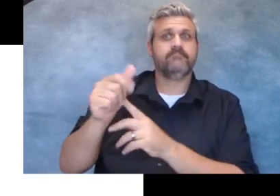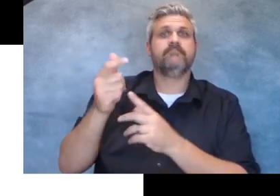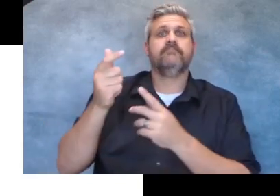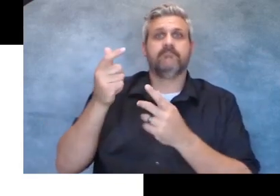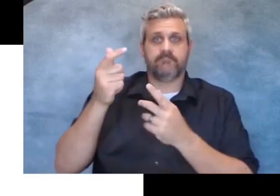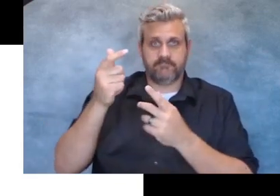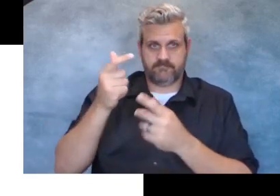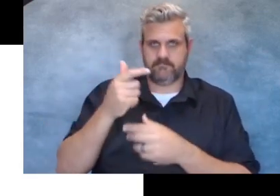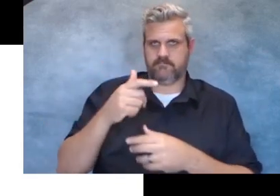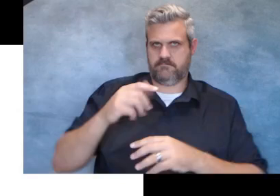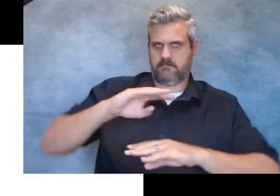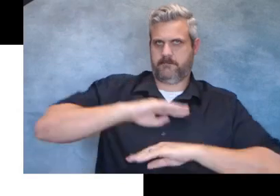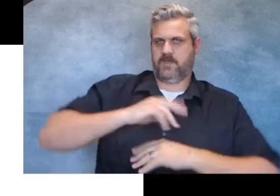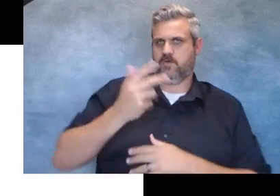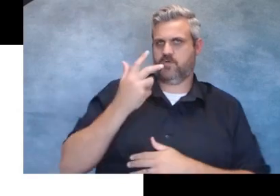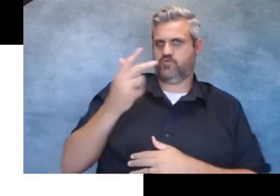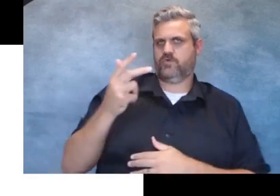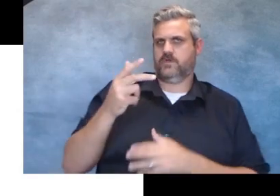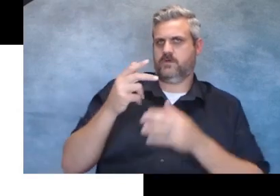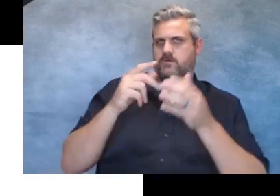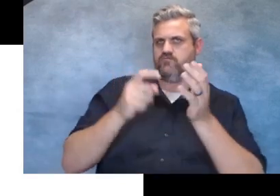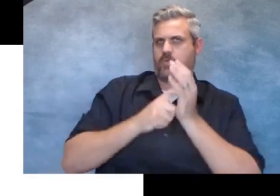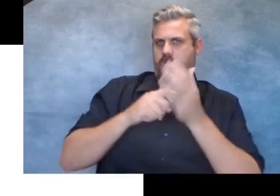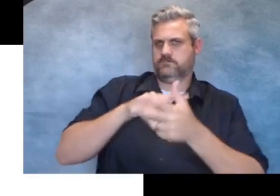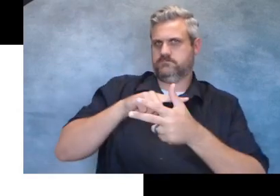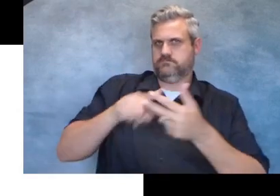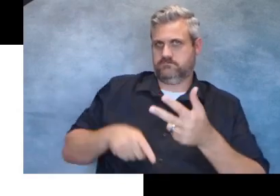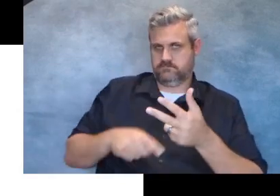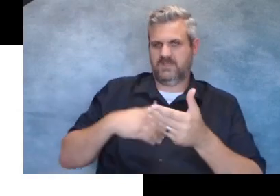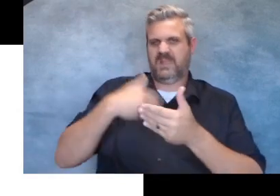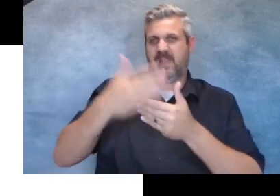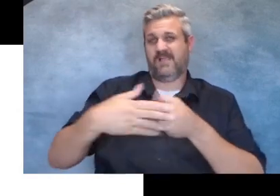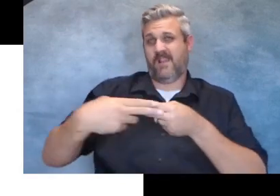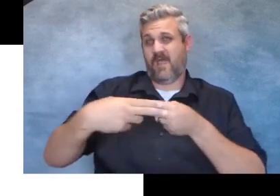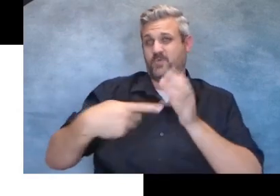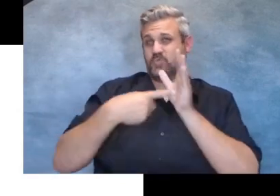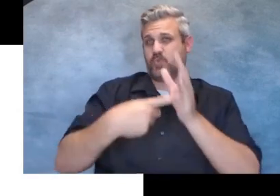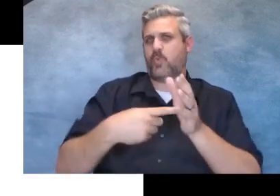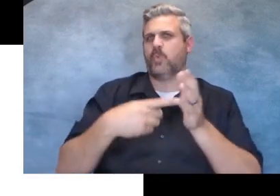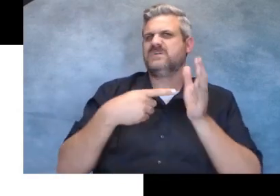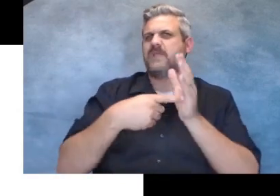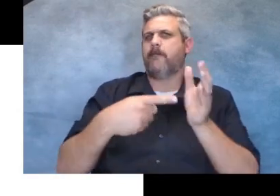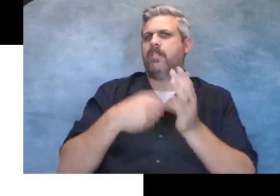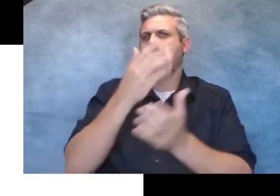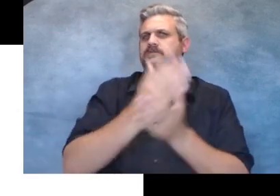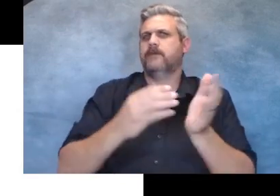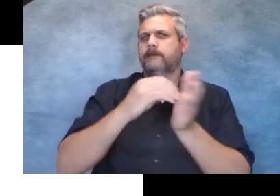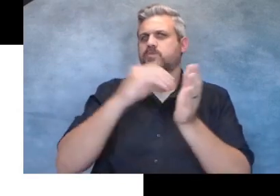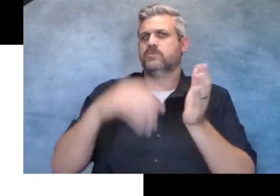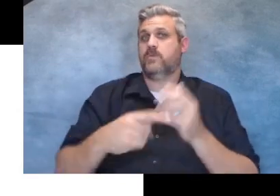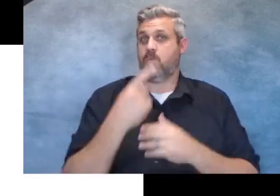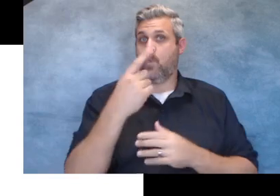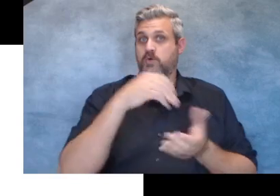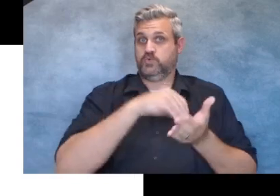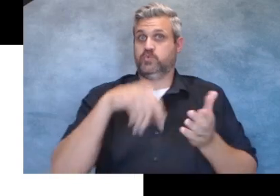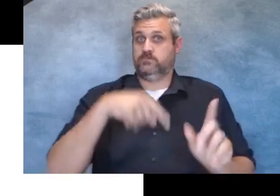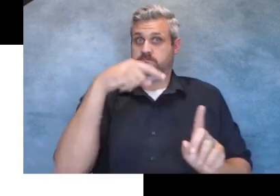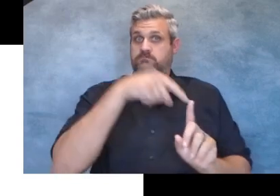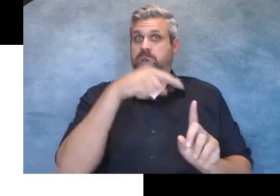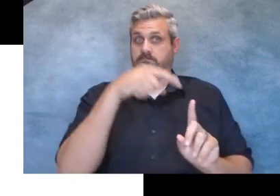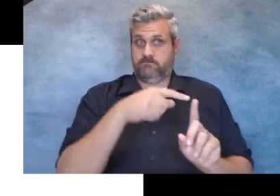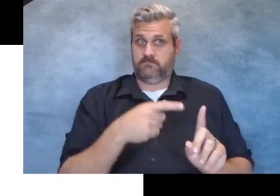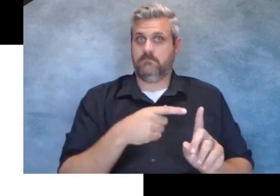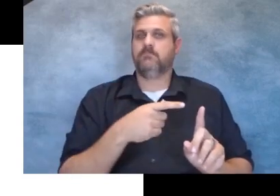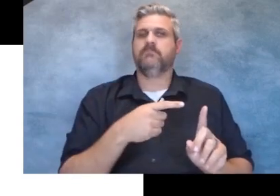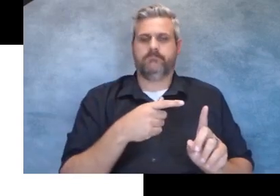and meets the requirements of the definition, the next slide will show you examples of some students. One student